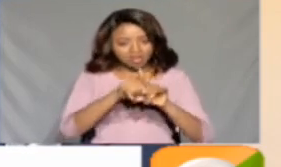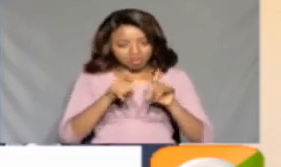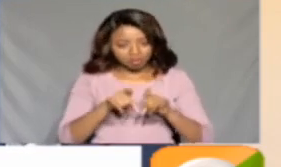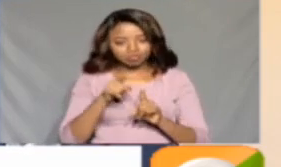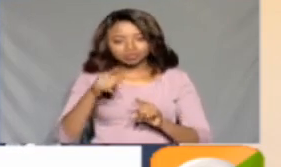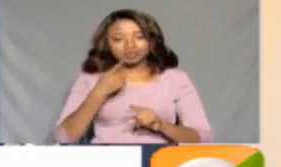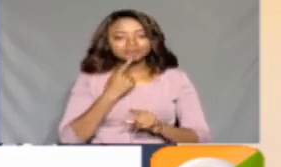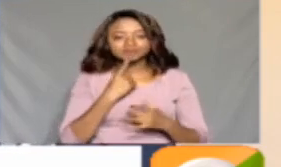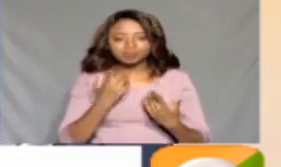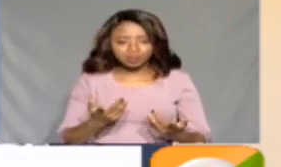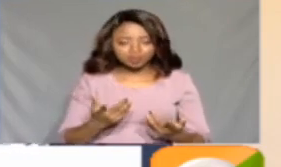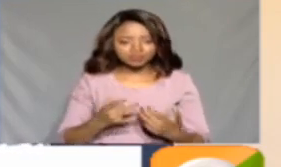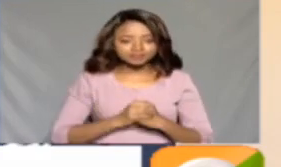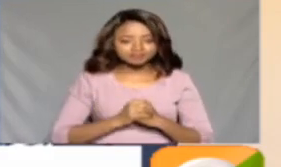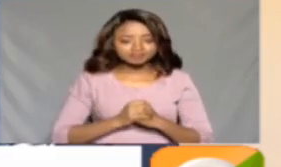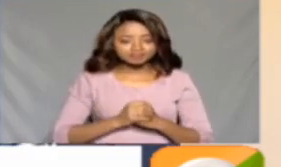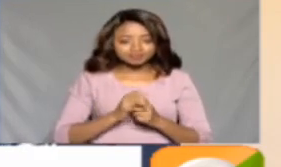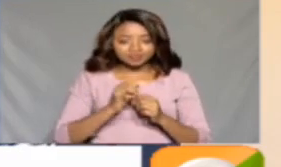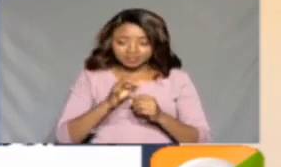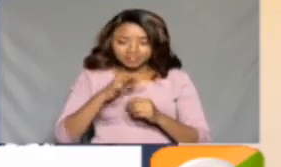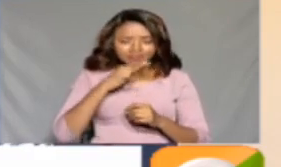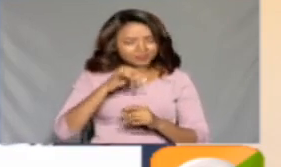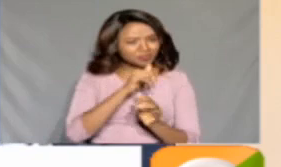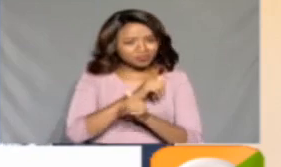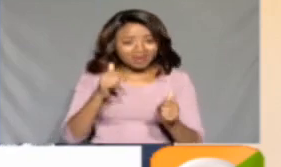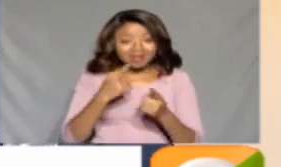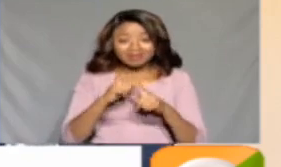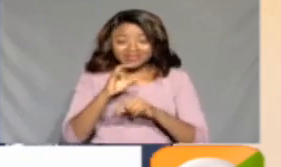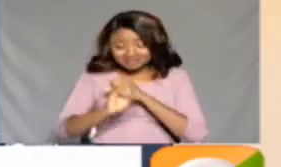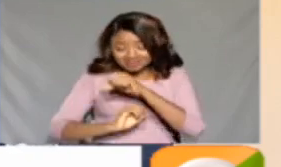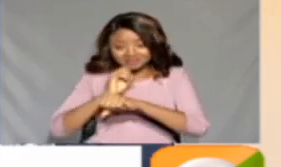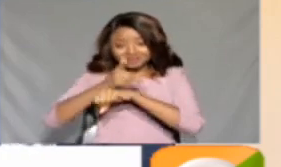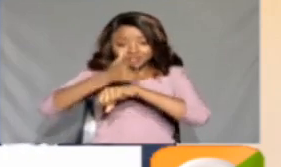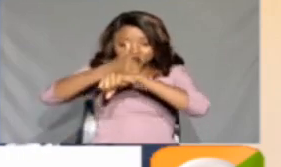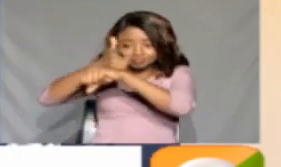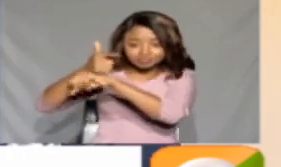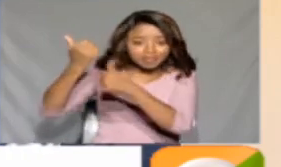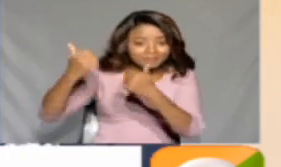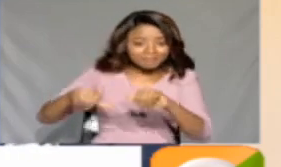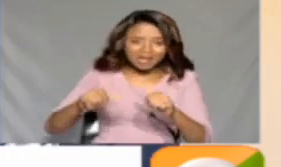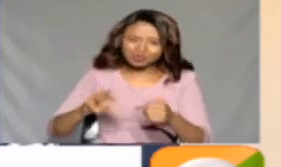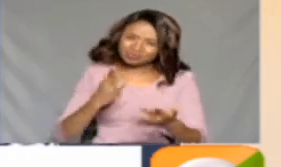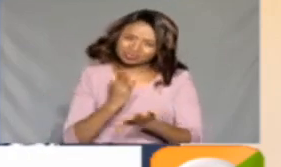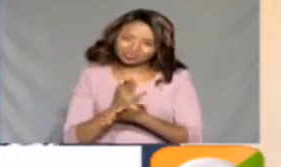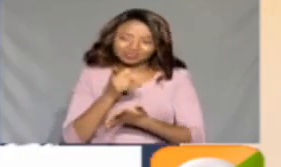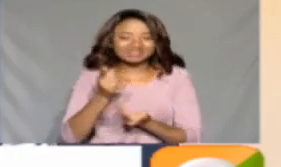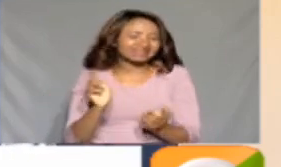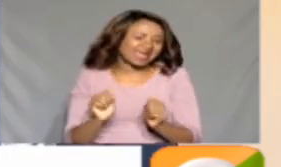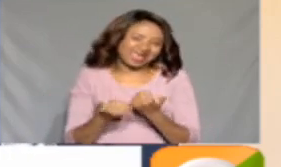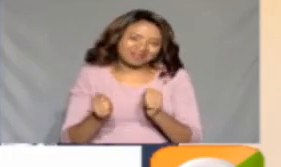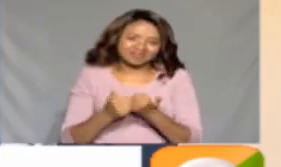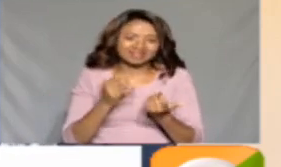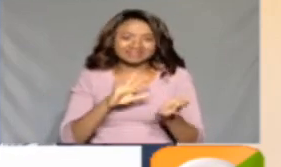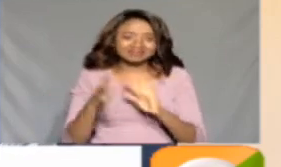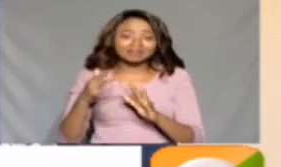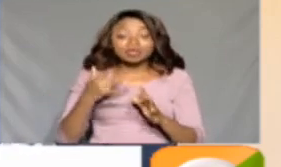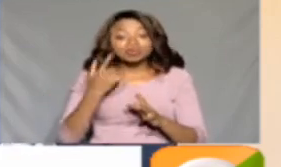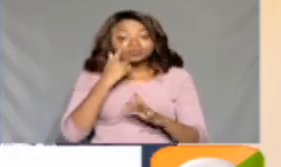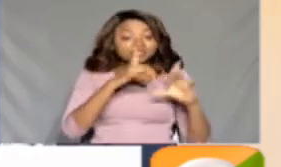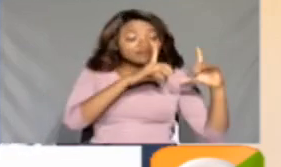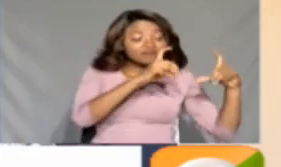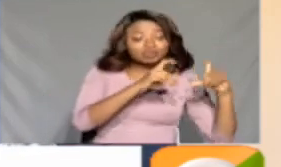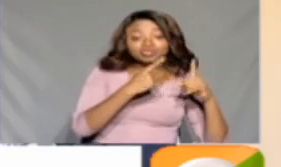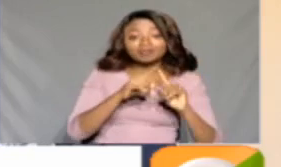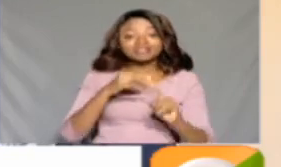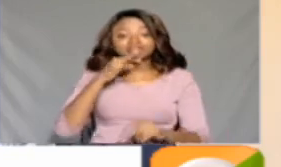if this was not in the footage that was available to the media, that is something which often happens. You may see pictures and you don't hear